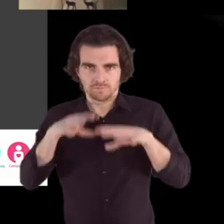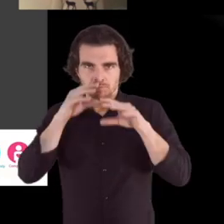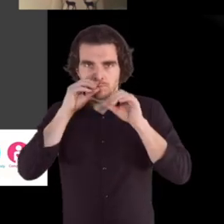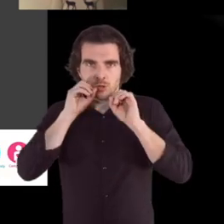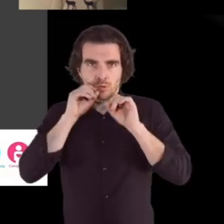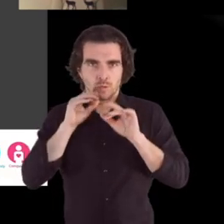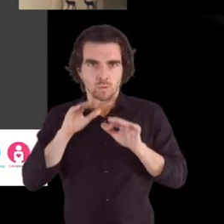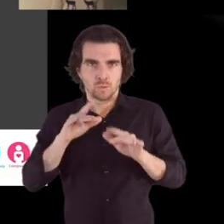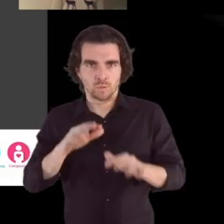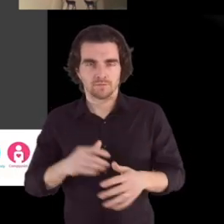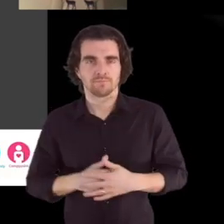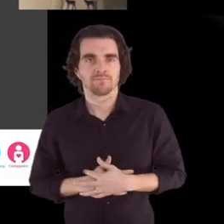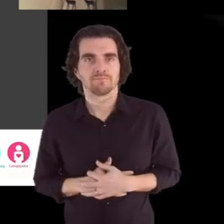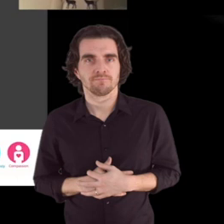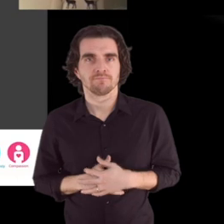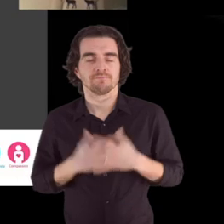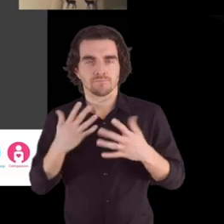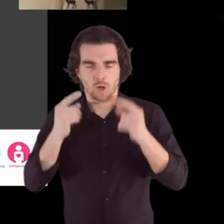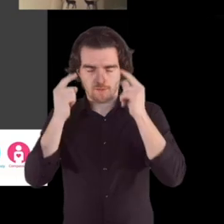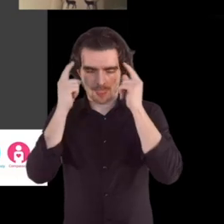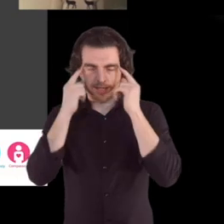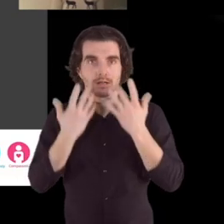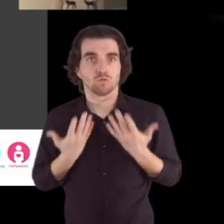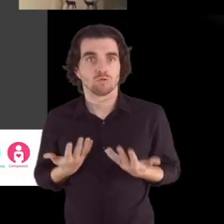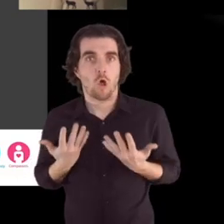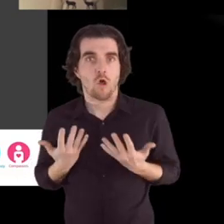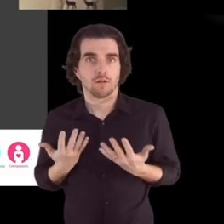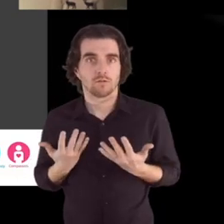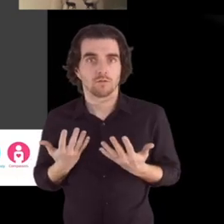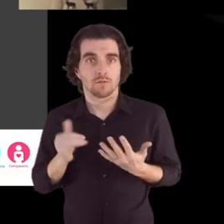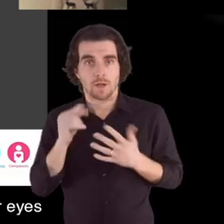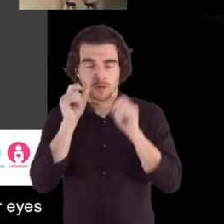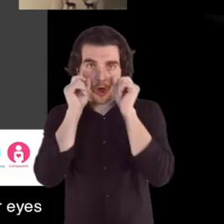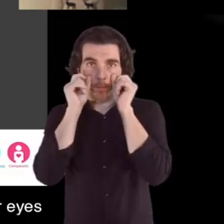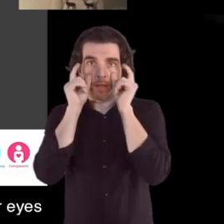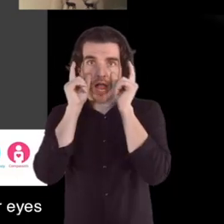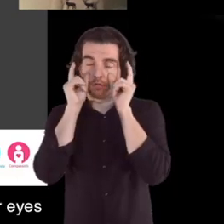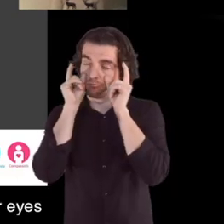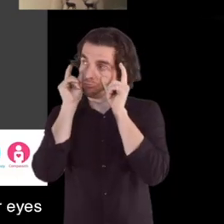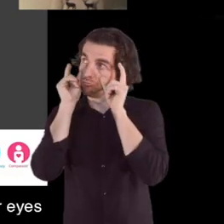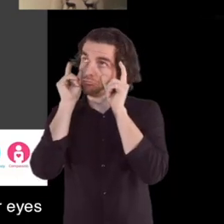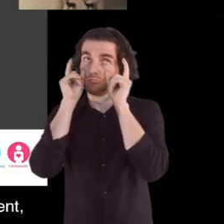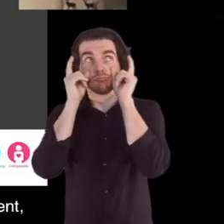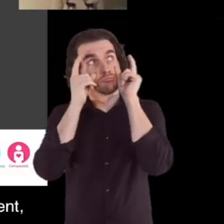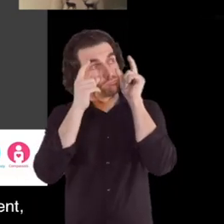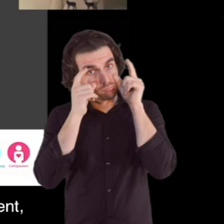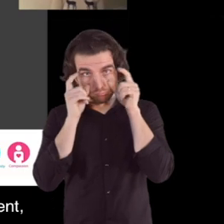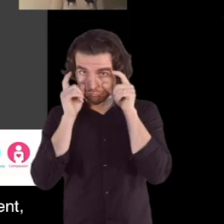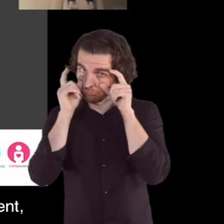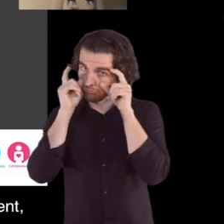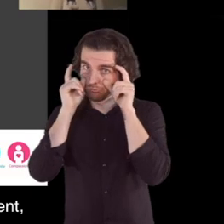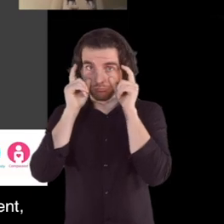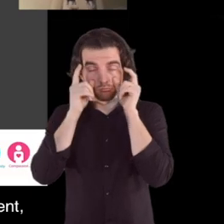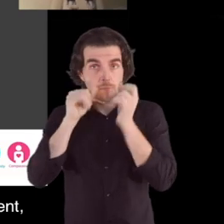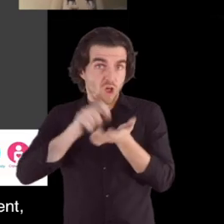And when you're ready, if you want to bring yourself back into the room, back into this present moment, so maybe taking a moment to open your eyes and readjust